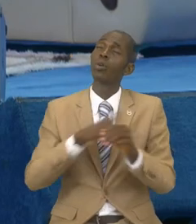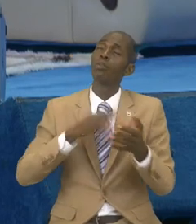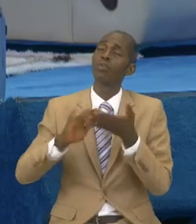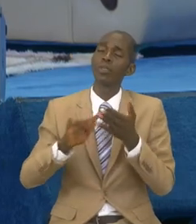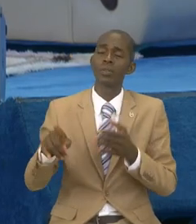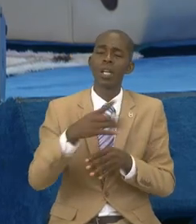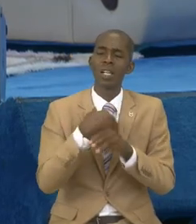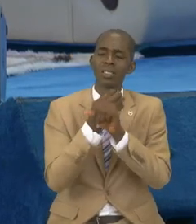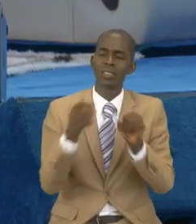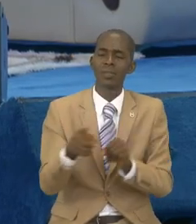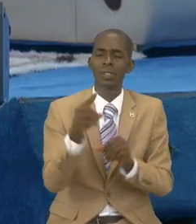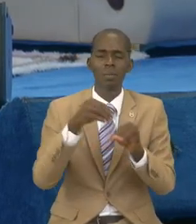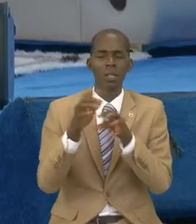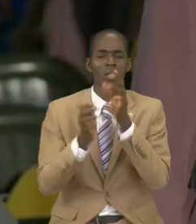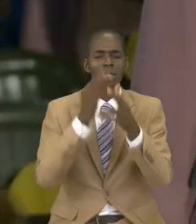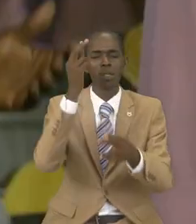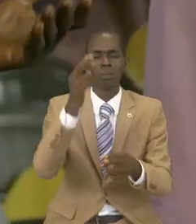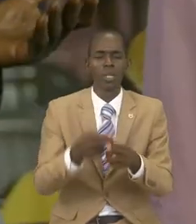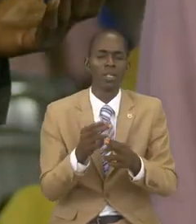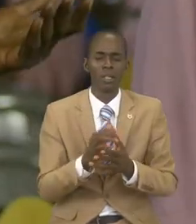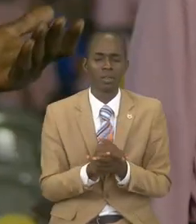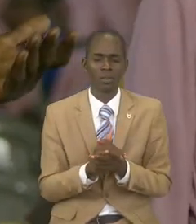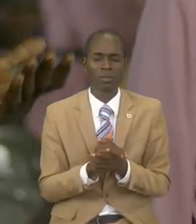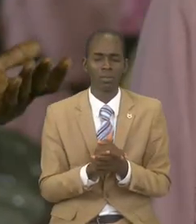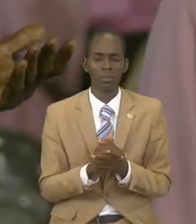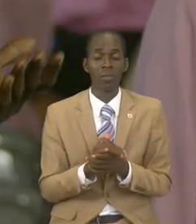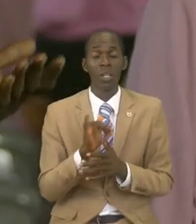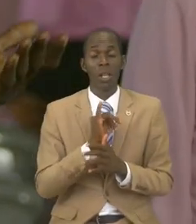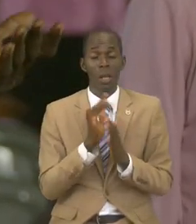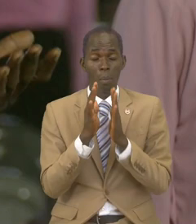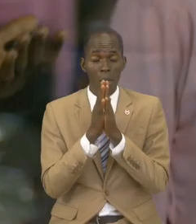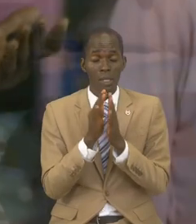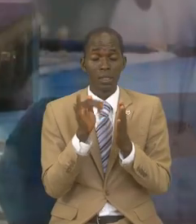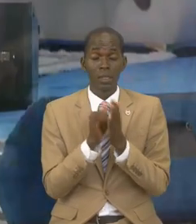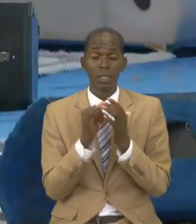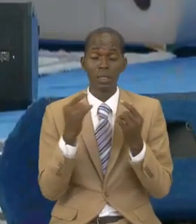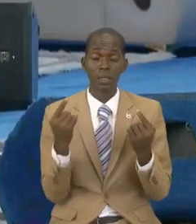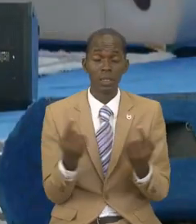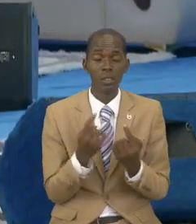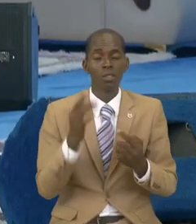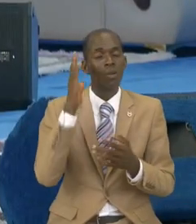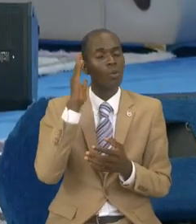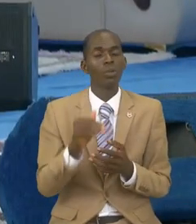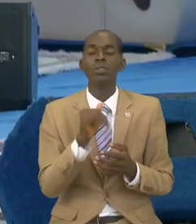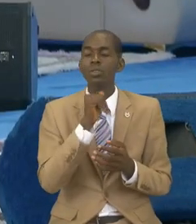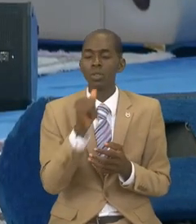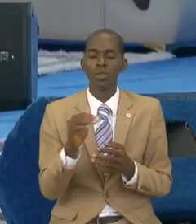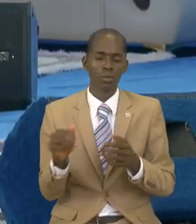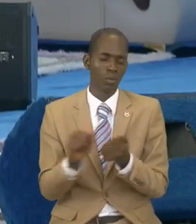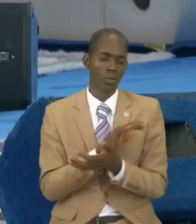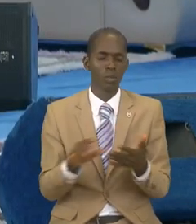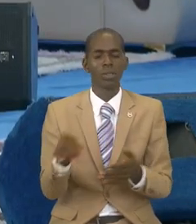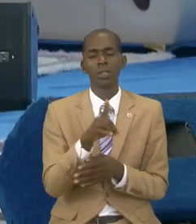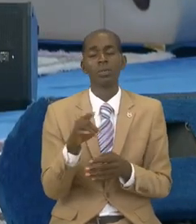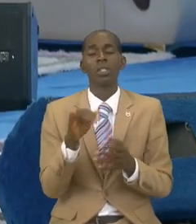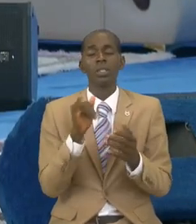them in Jesus' name. I pray that sin will not be their ruin.